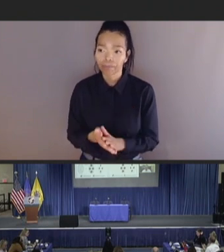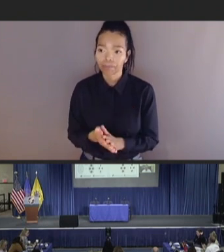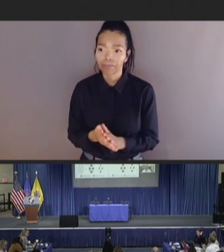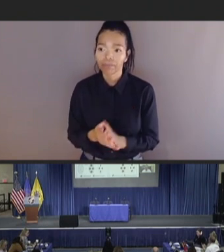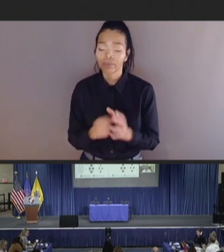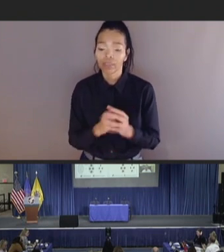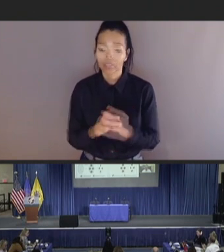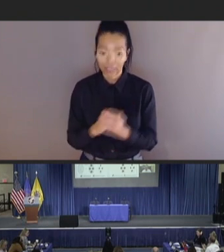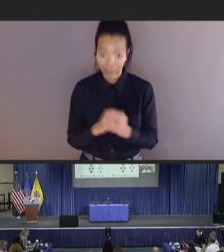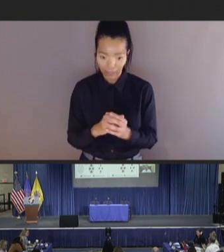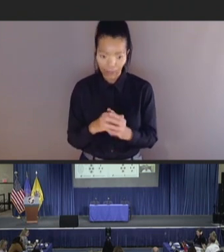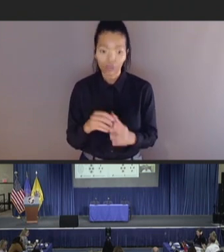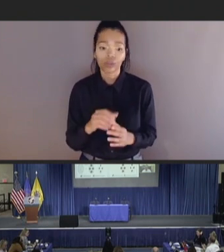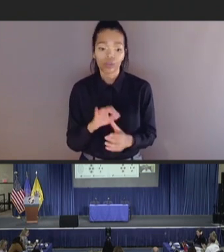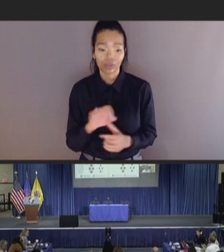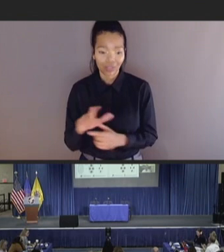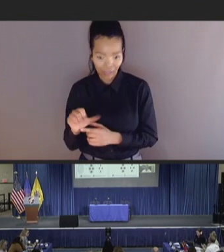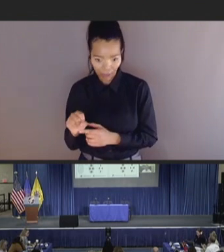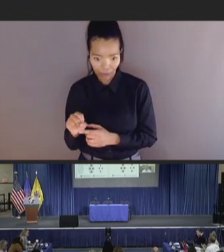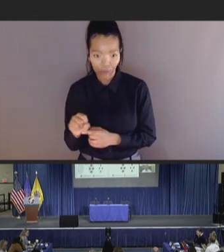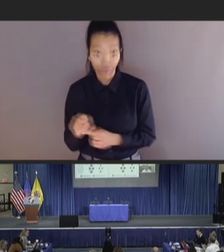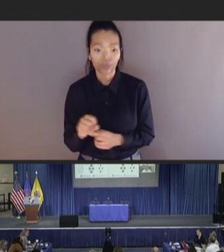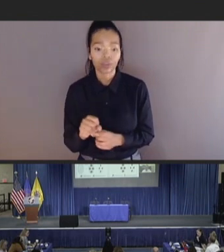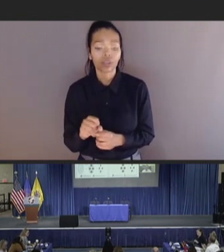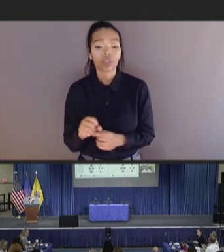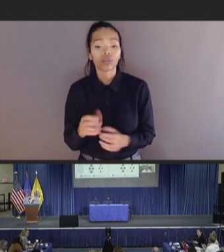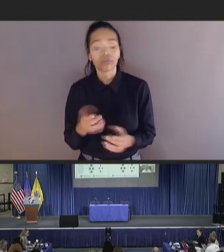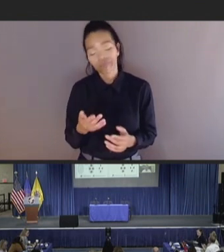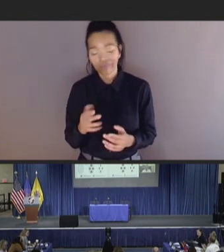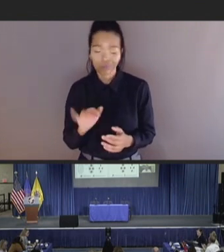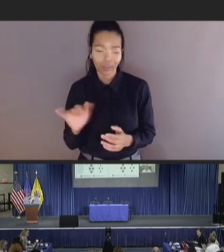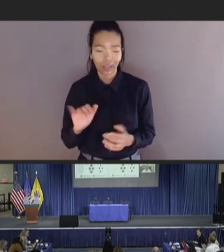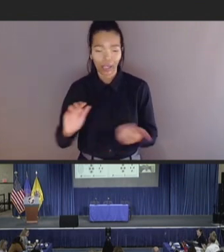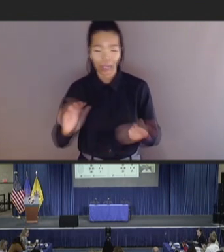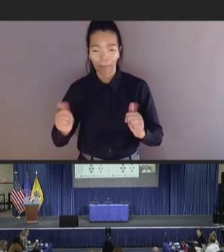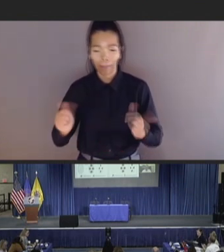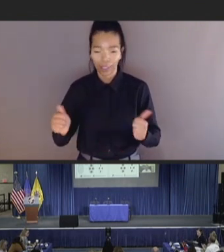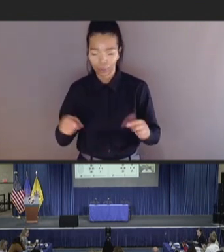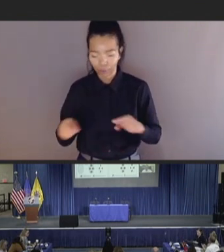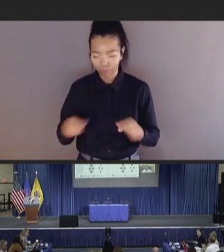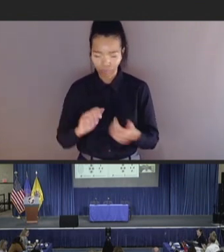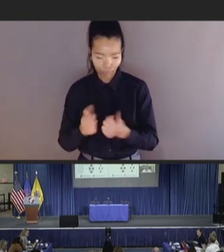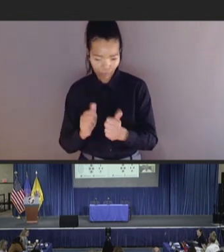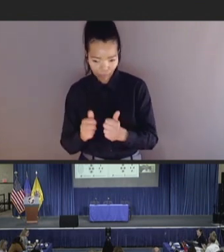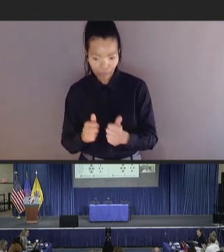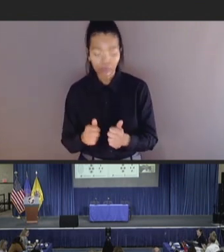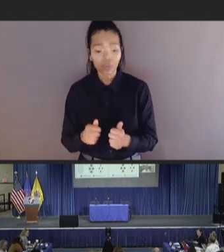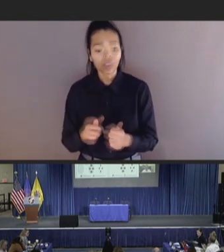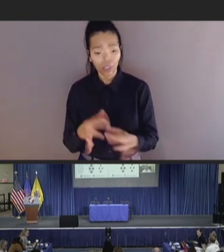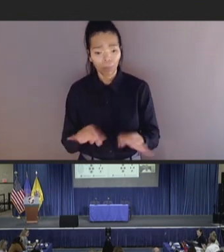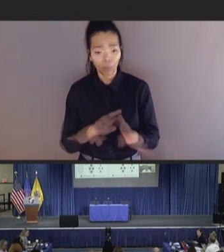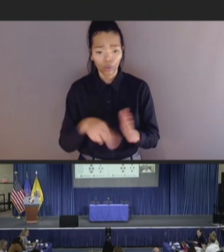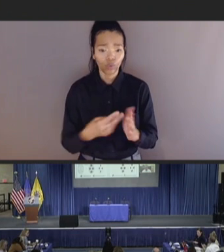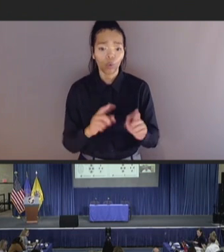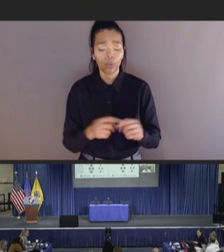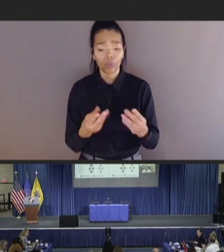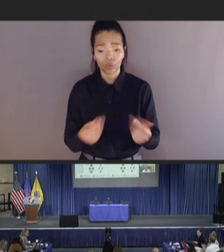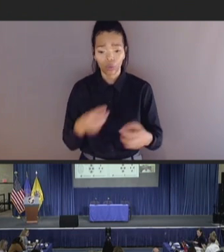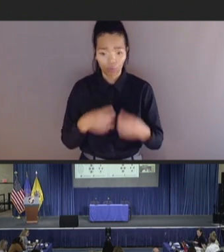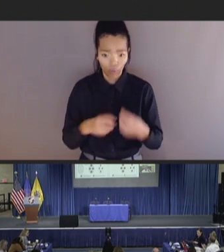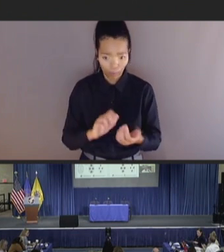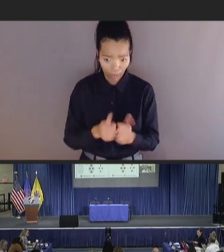are undesired competitors for this, they initially play a role, but we have solved this problem